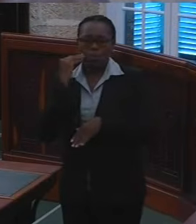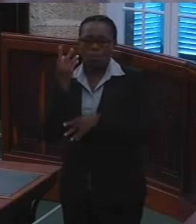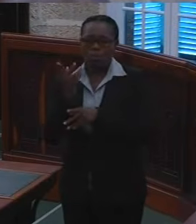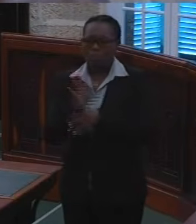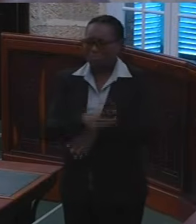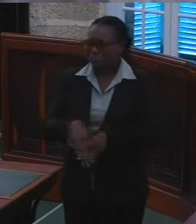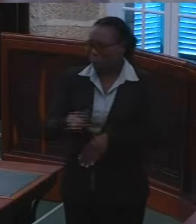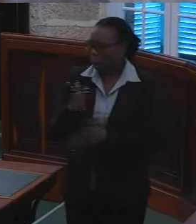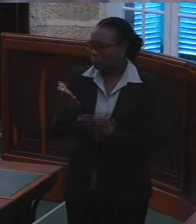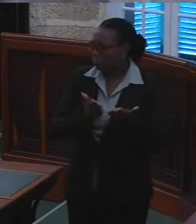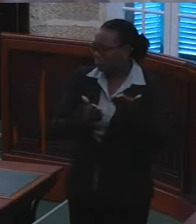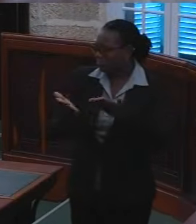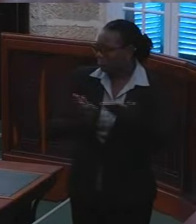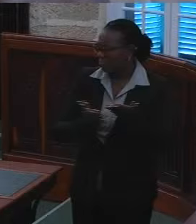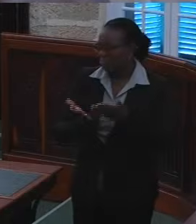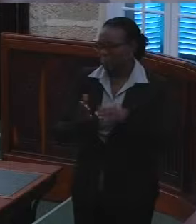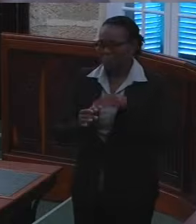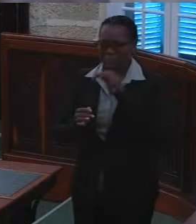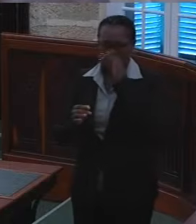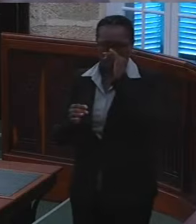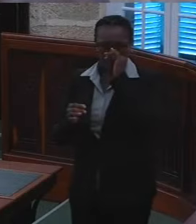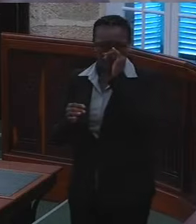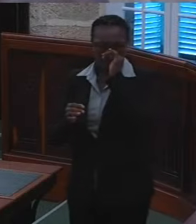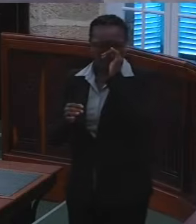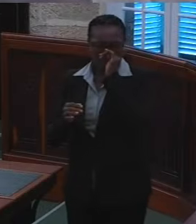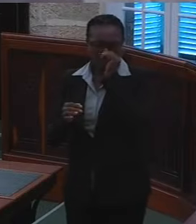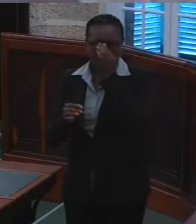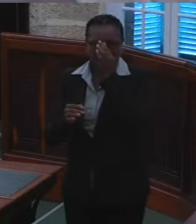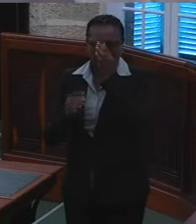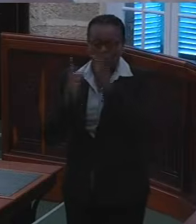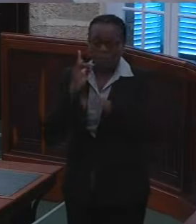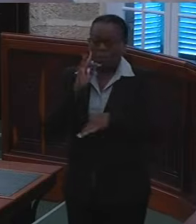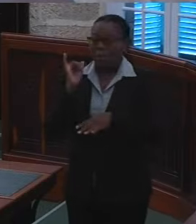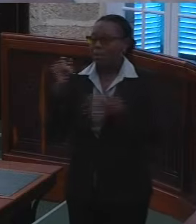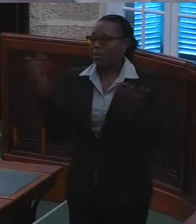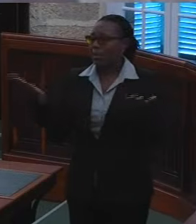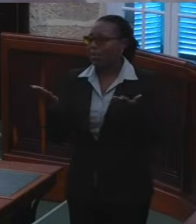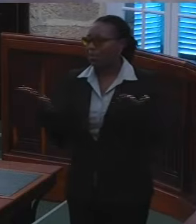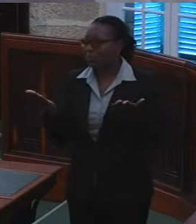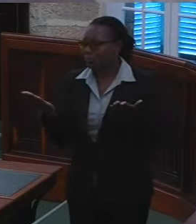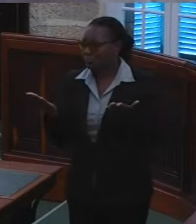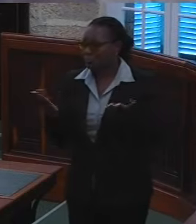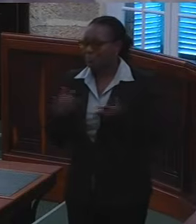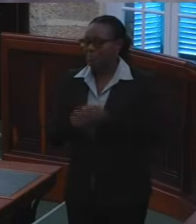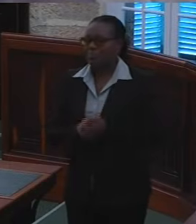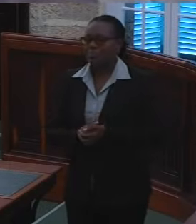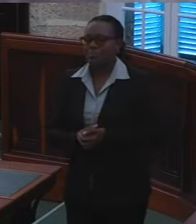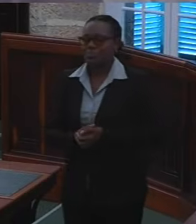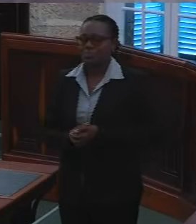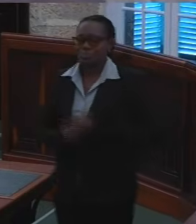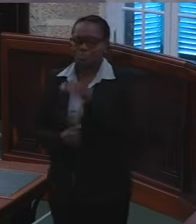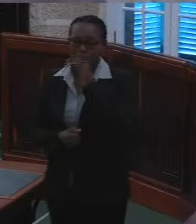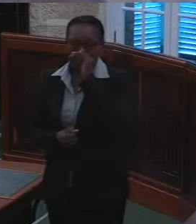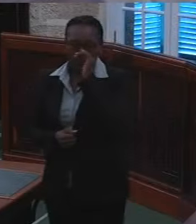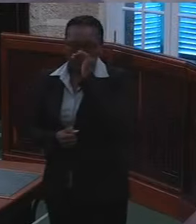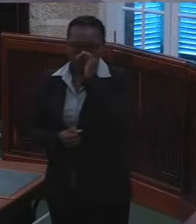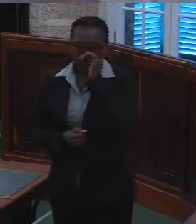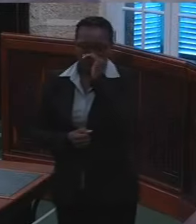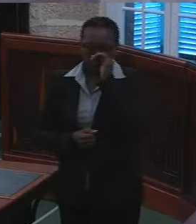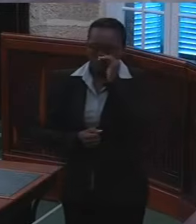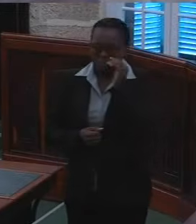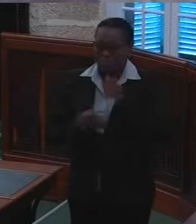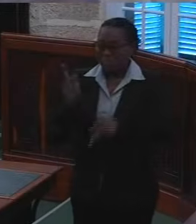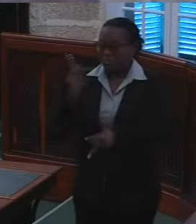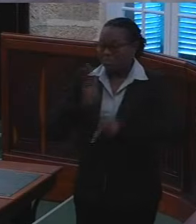register must be confidential again and is not therefore accessible to the public. A person who fails to comply